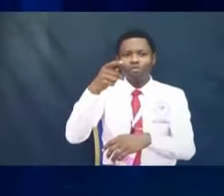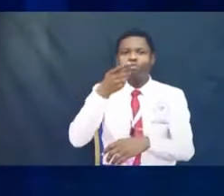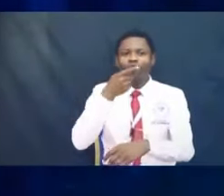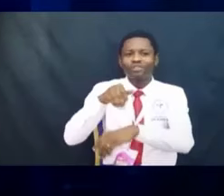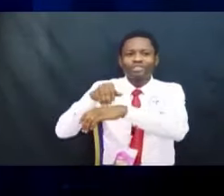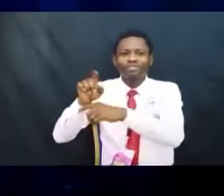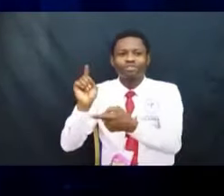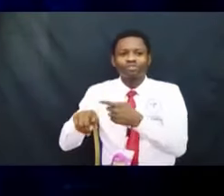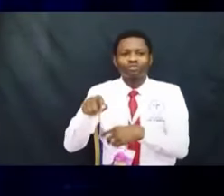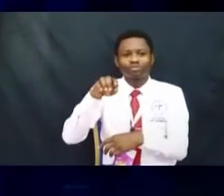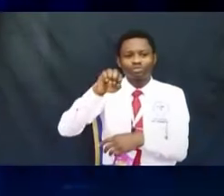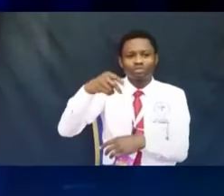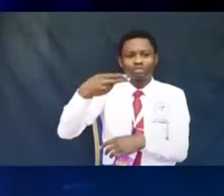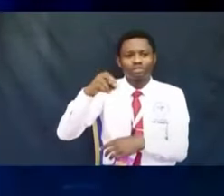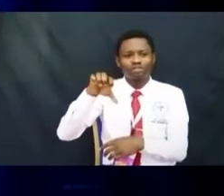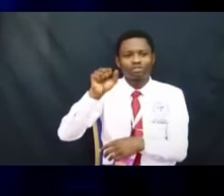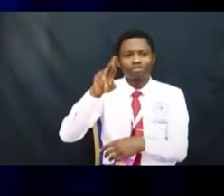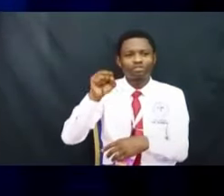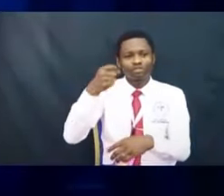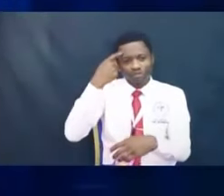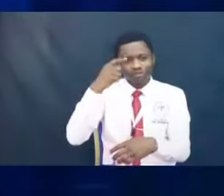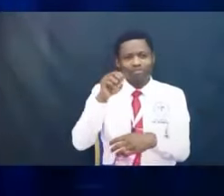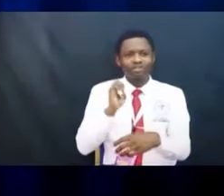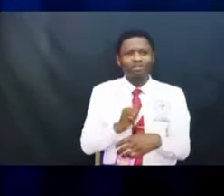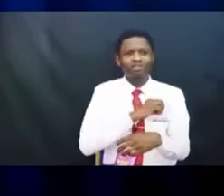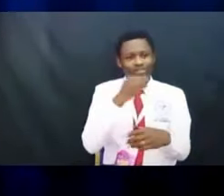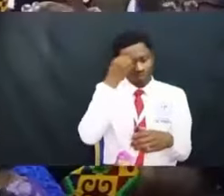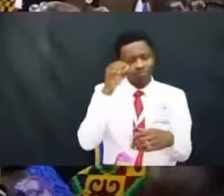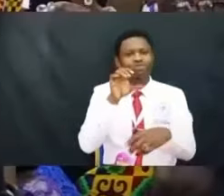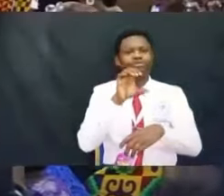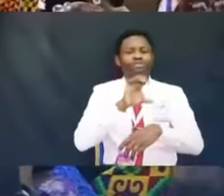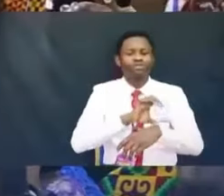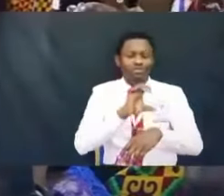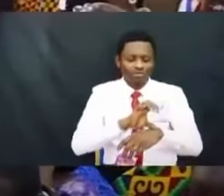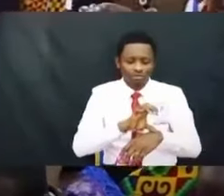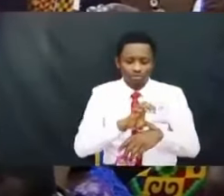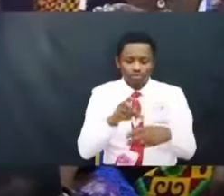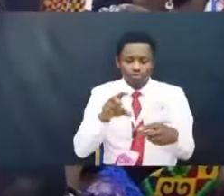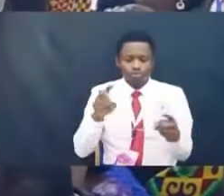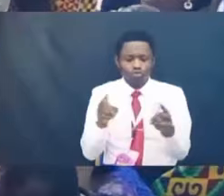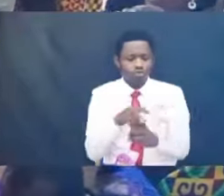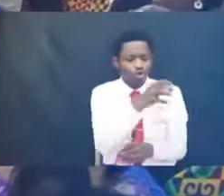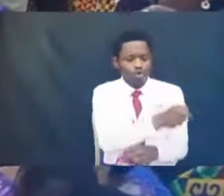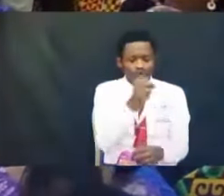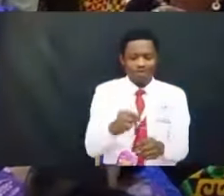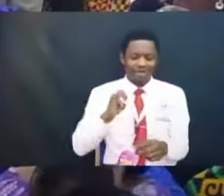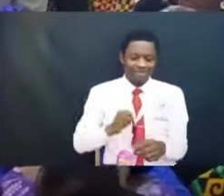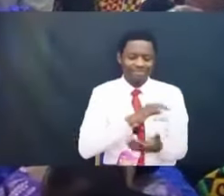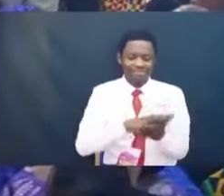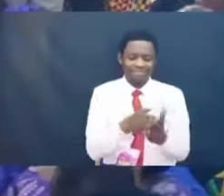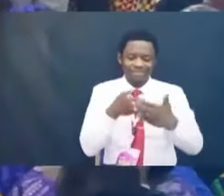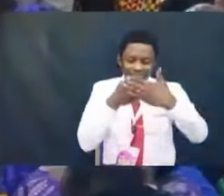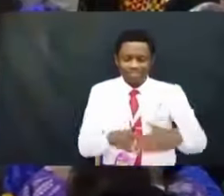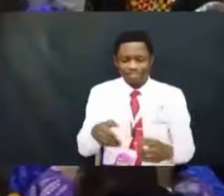church. And so the elders are appointed as leaders over the local church. And we